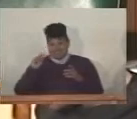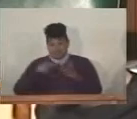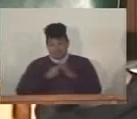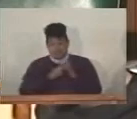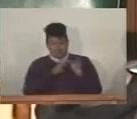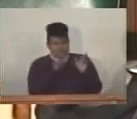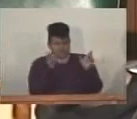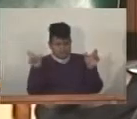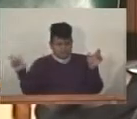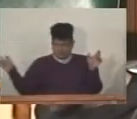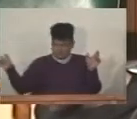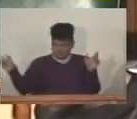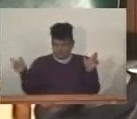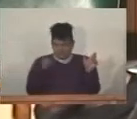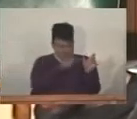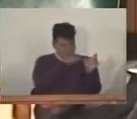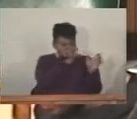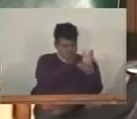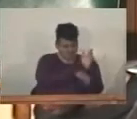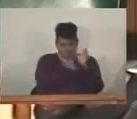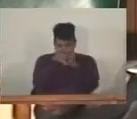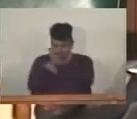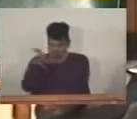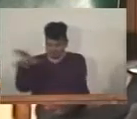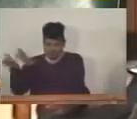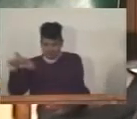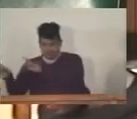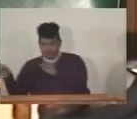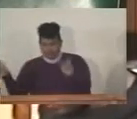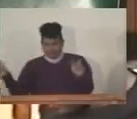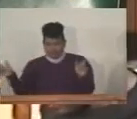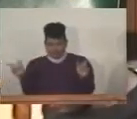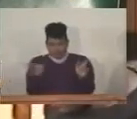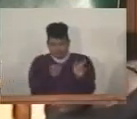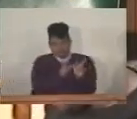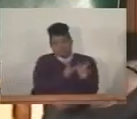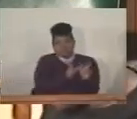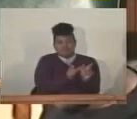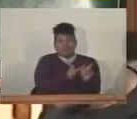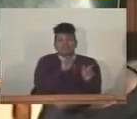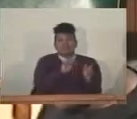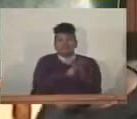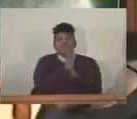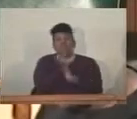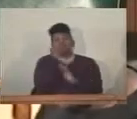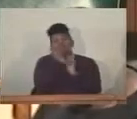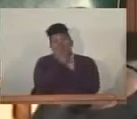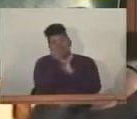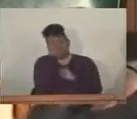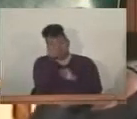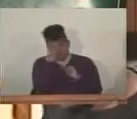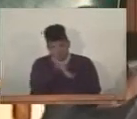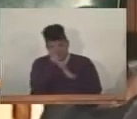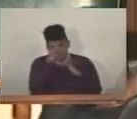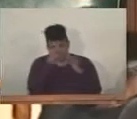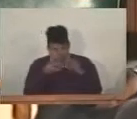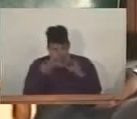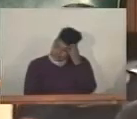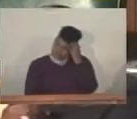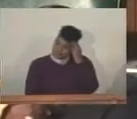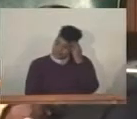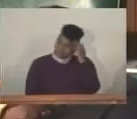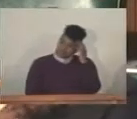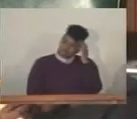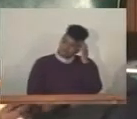respect of the Criminal Justice Administration Amendment Act, Clause 2 allows for the joinder of offences triable by the parish